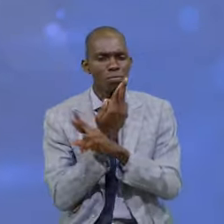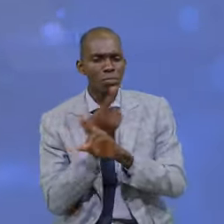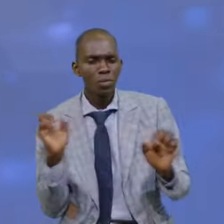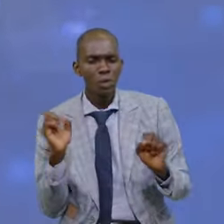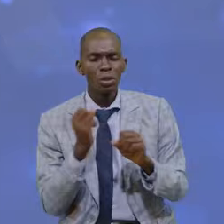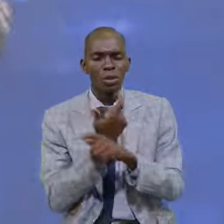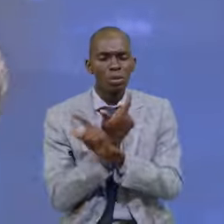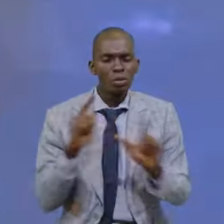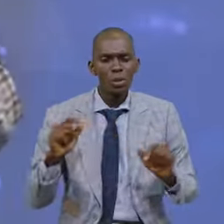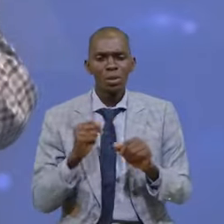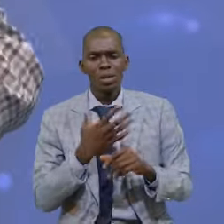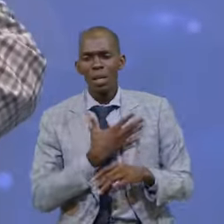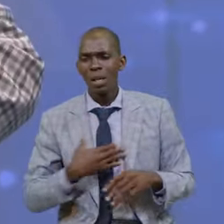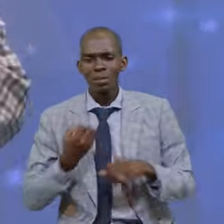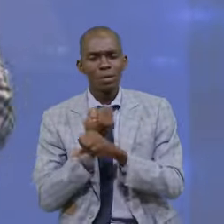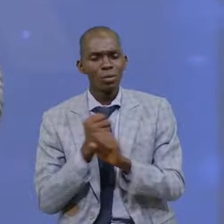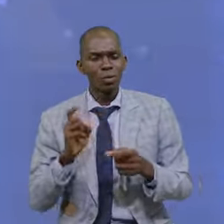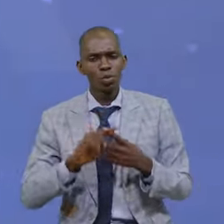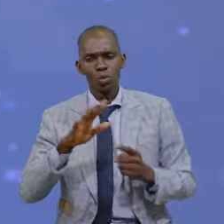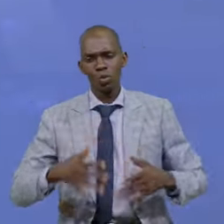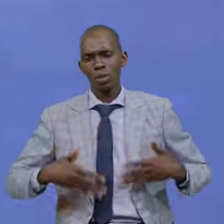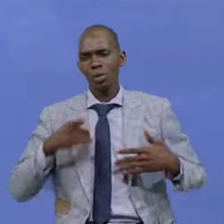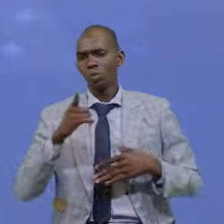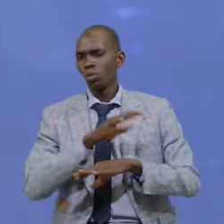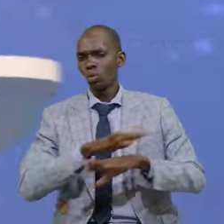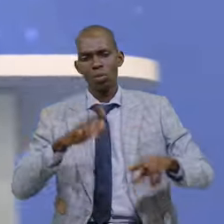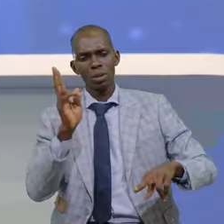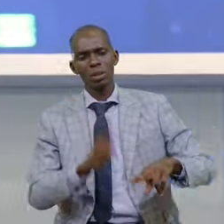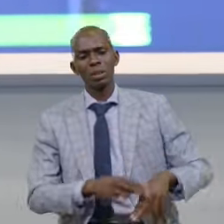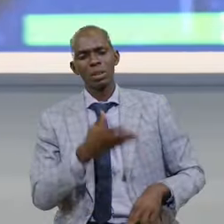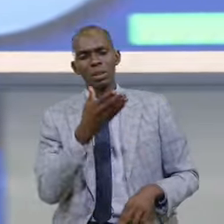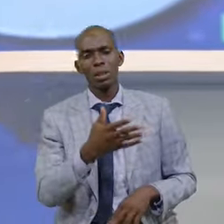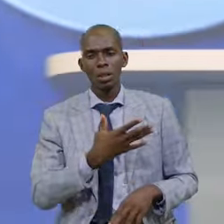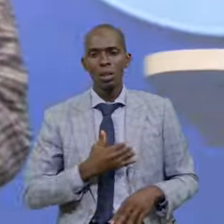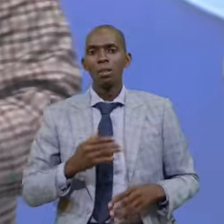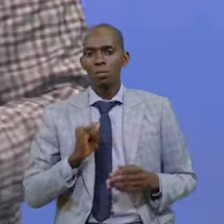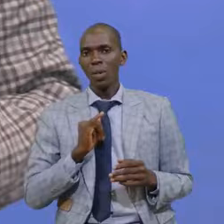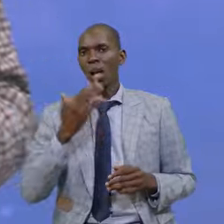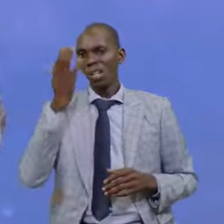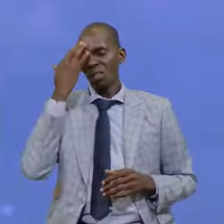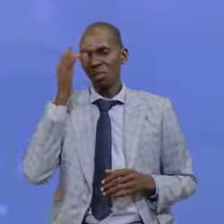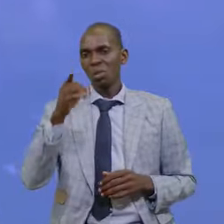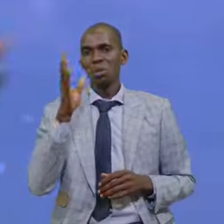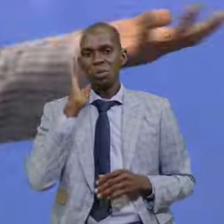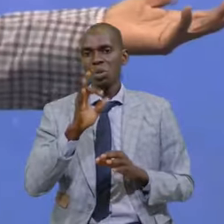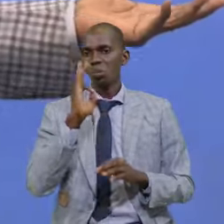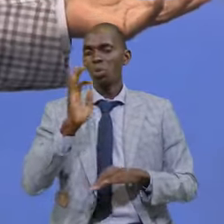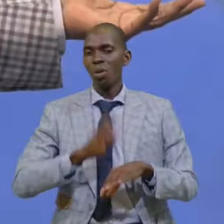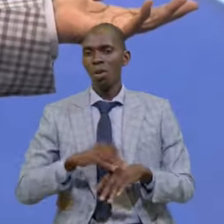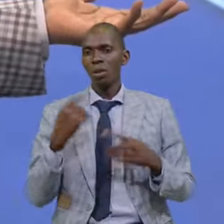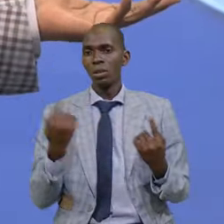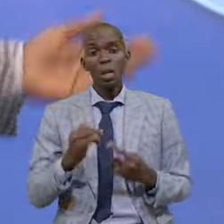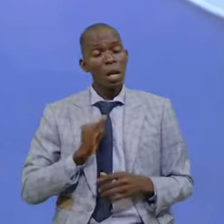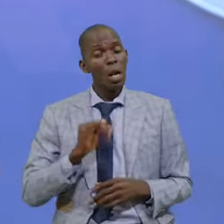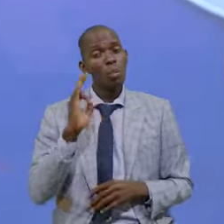redemption to your life. So don't sit down there and say, it's going to talk about sin. I talk about sin so that I